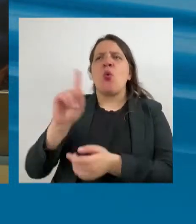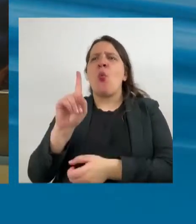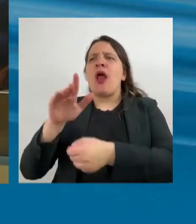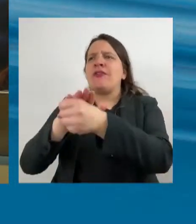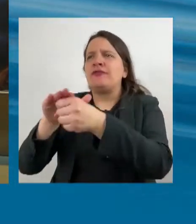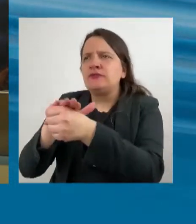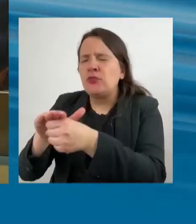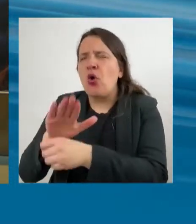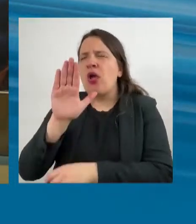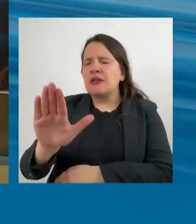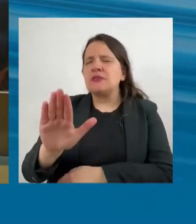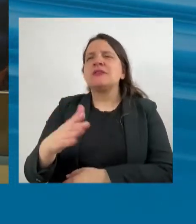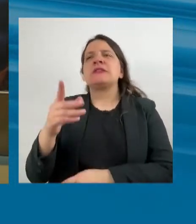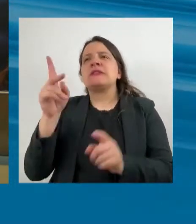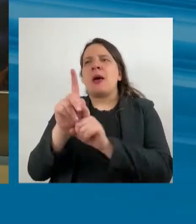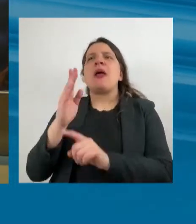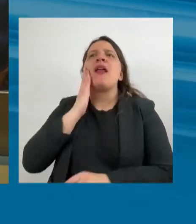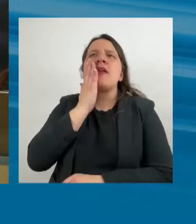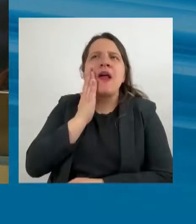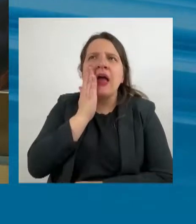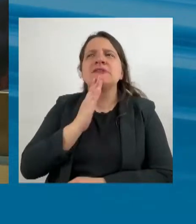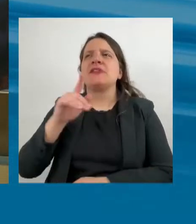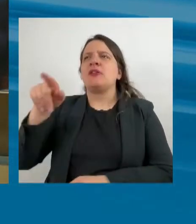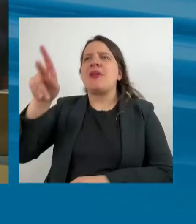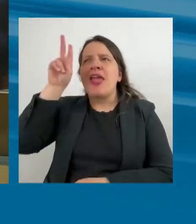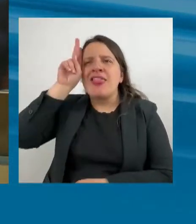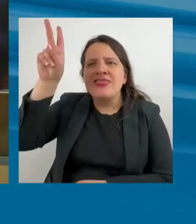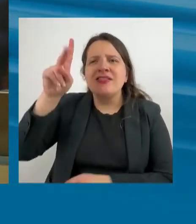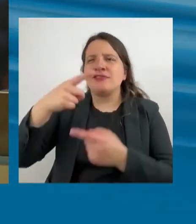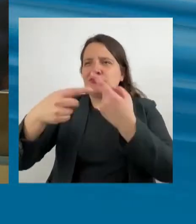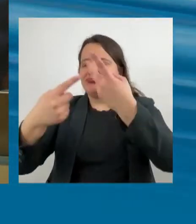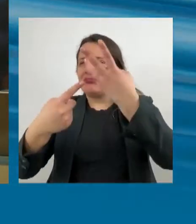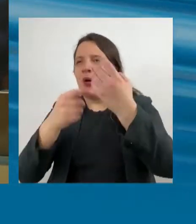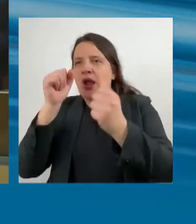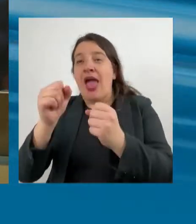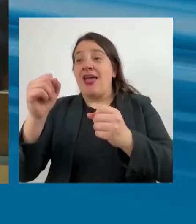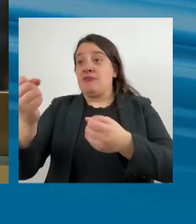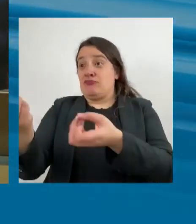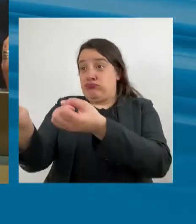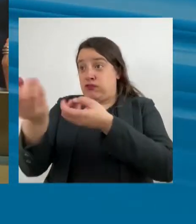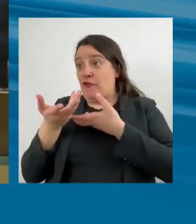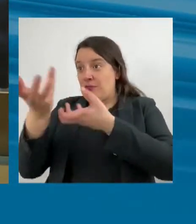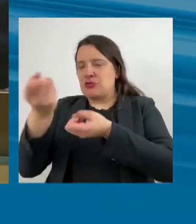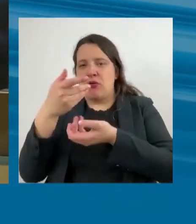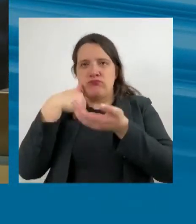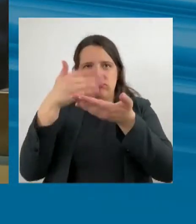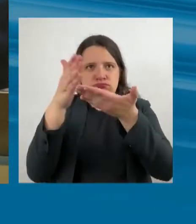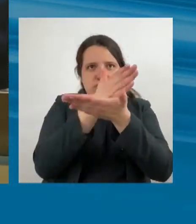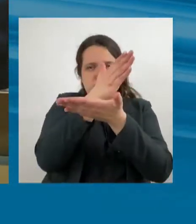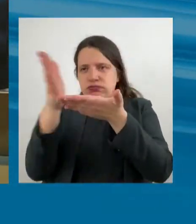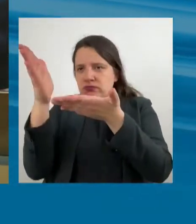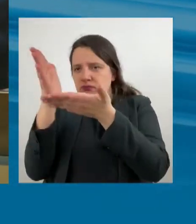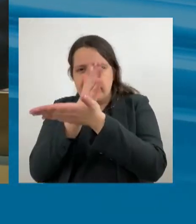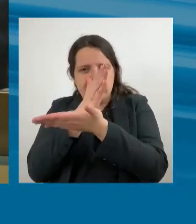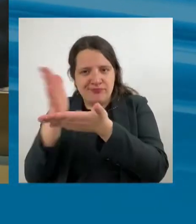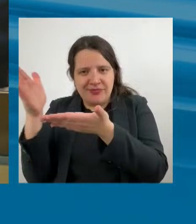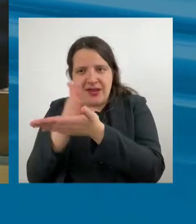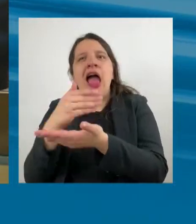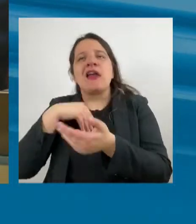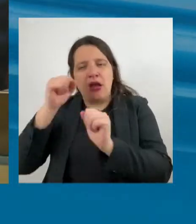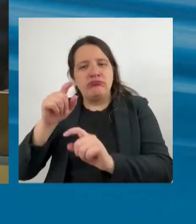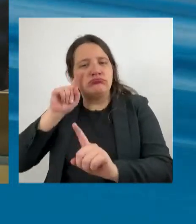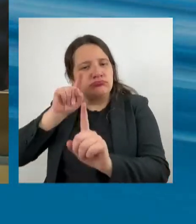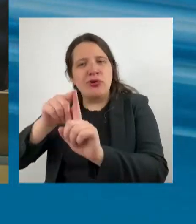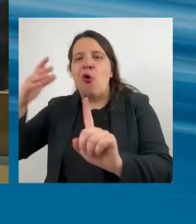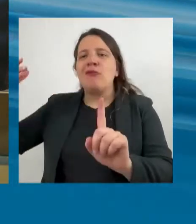income, and by ethnic and racial dimensions to break down all the